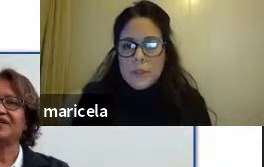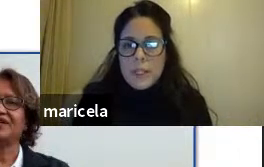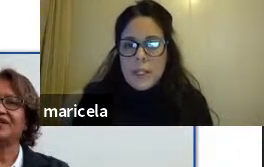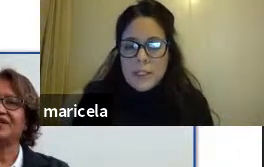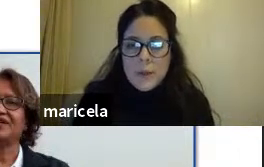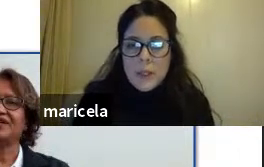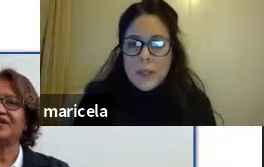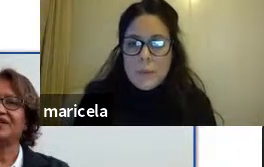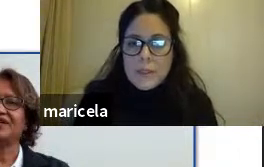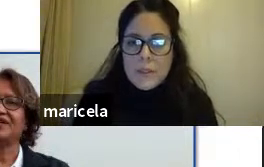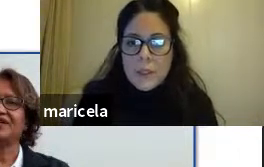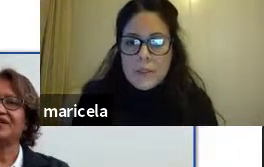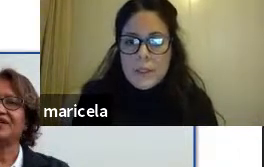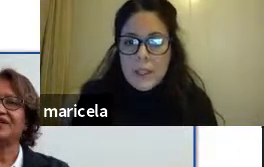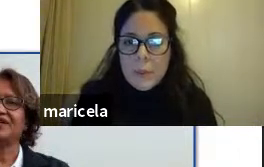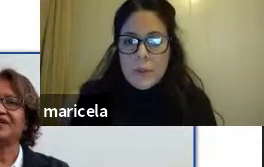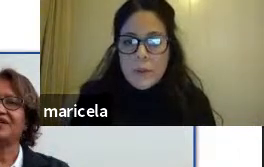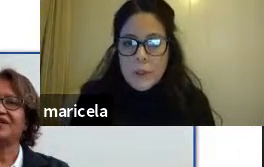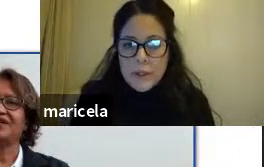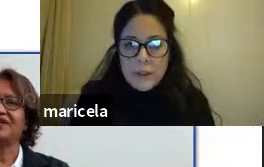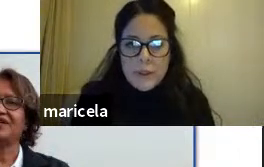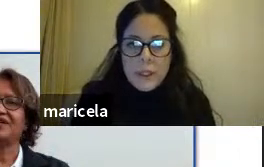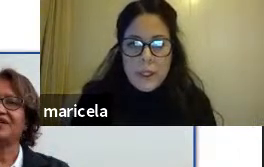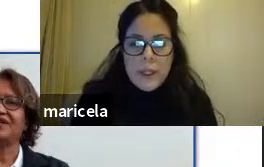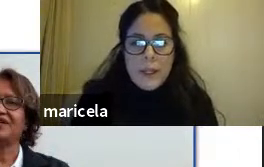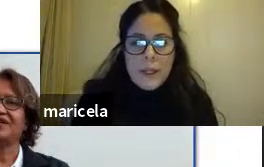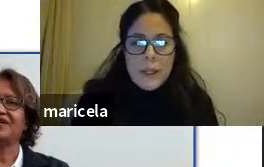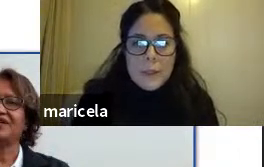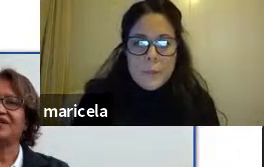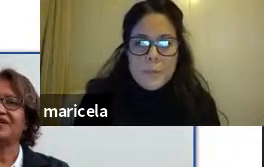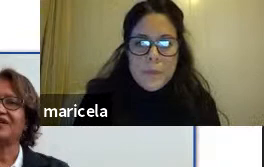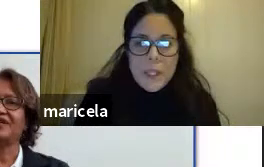being able to integrate that messaging is going to be critical.